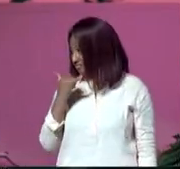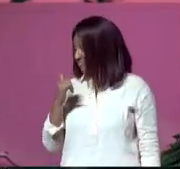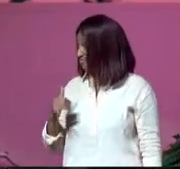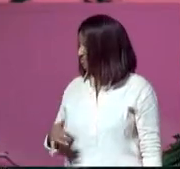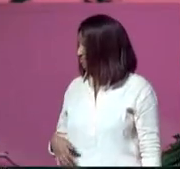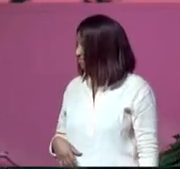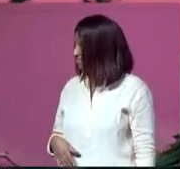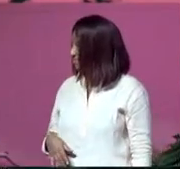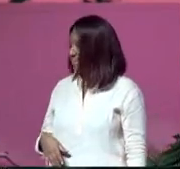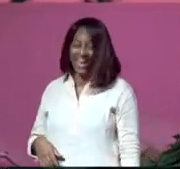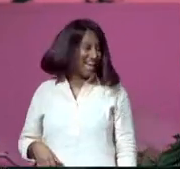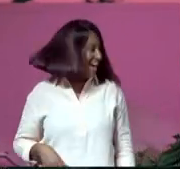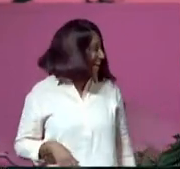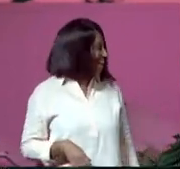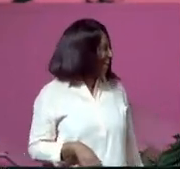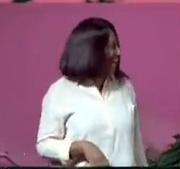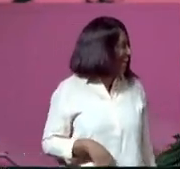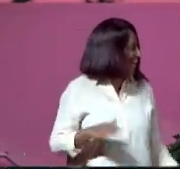That's why I let y'all shout early.